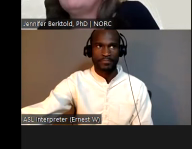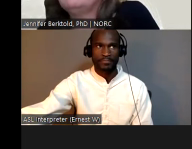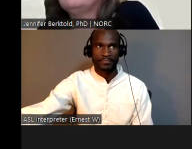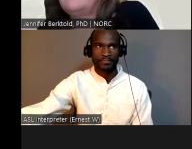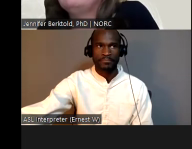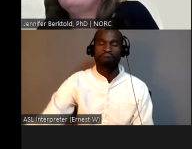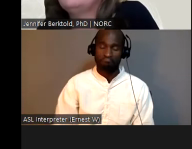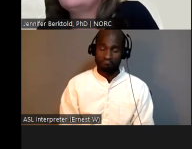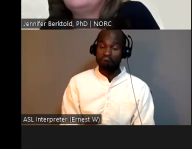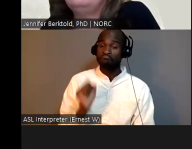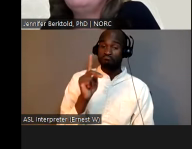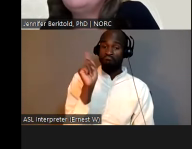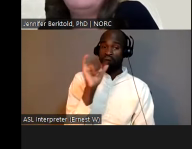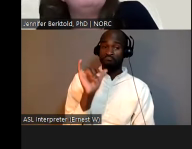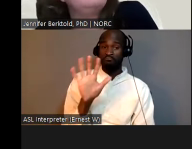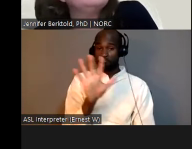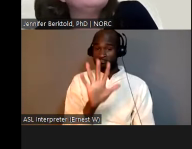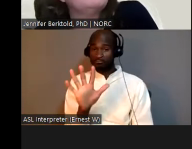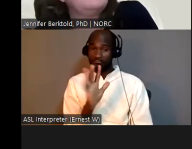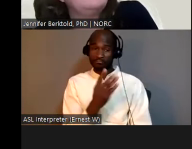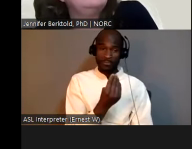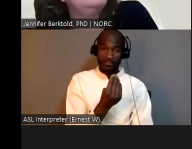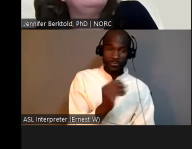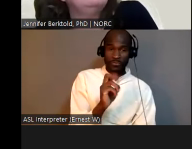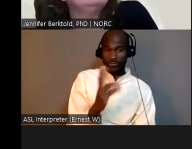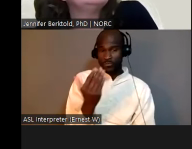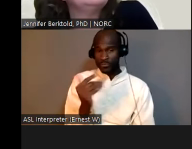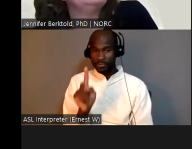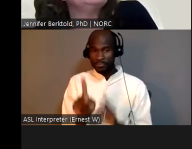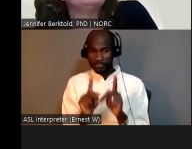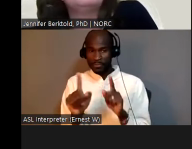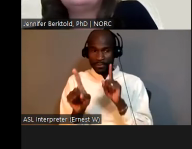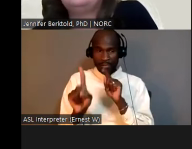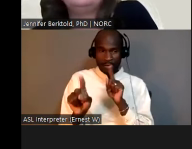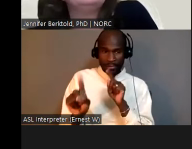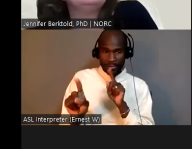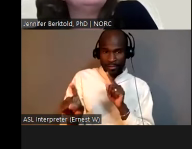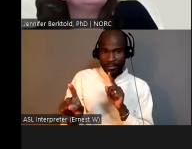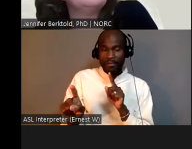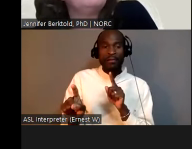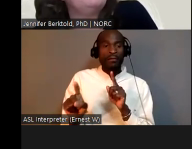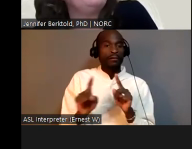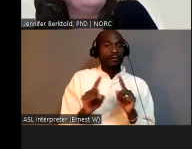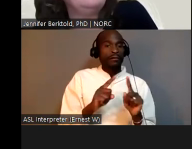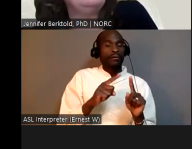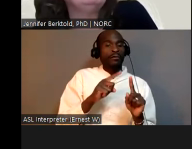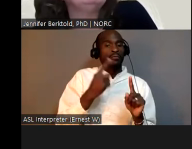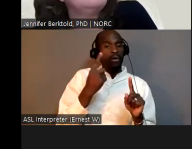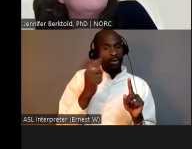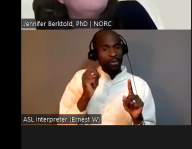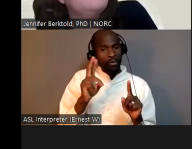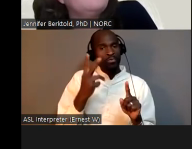like about 14, 15 folks that are coming in. Let's see, once or twice a year. I'm seeing